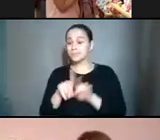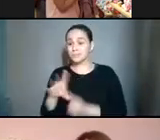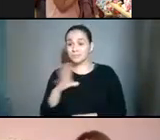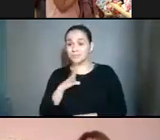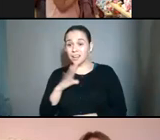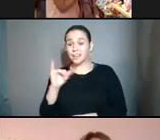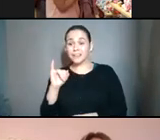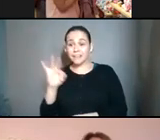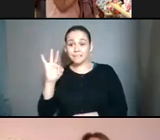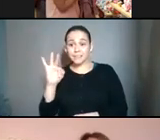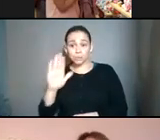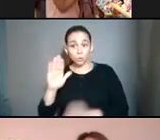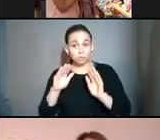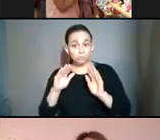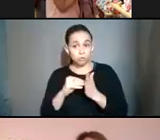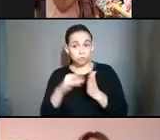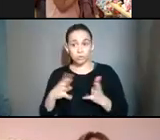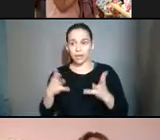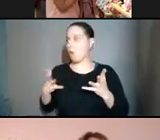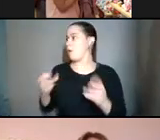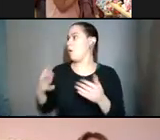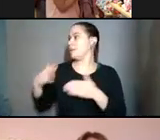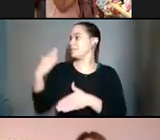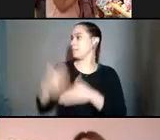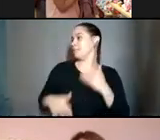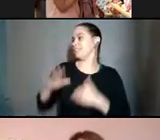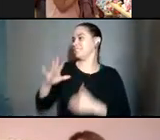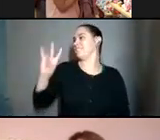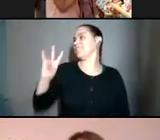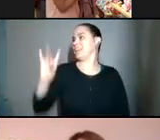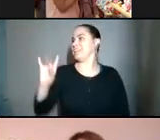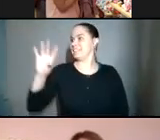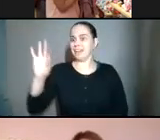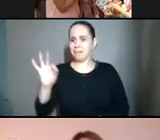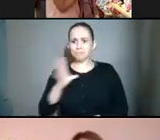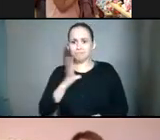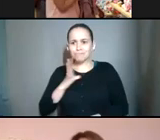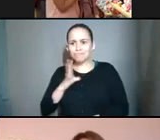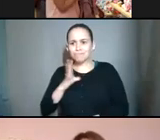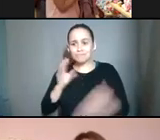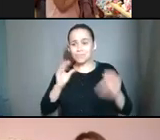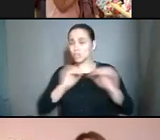child would like to complete more lessons. There's no limit to the amount of time they can play.